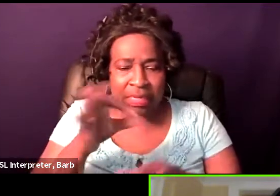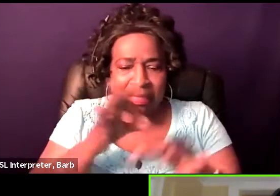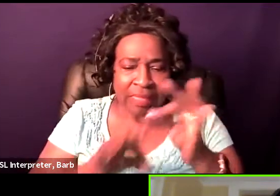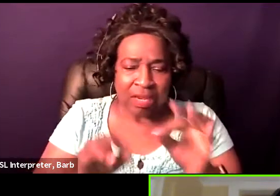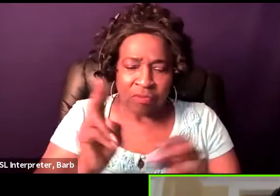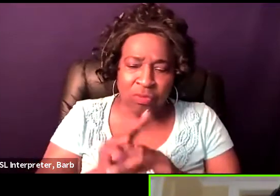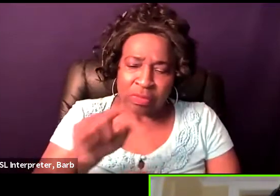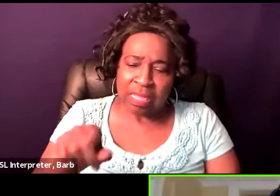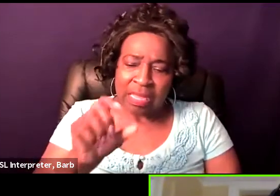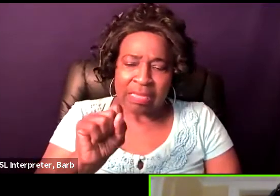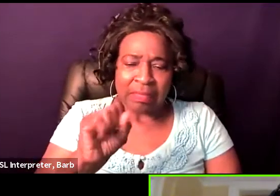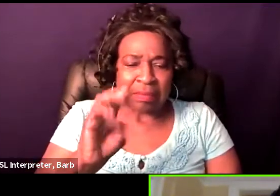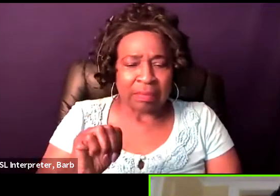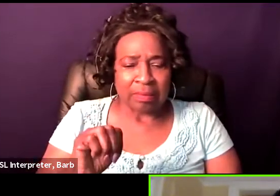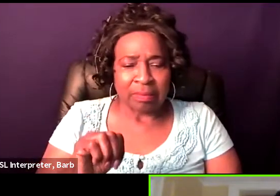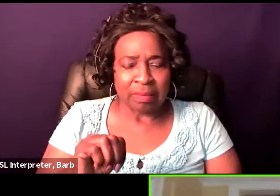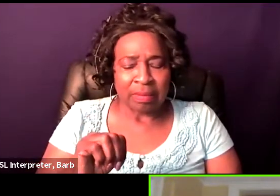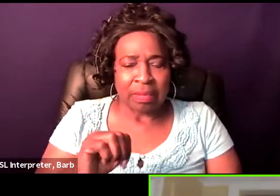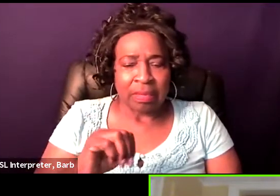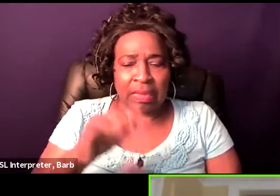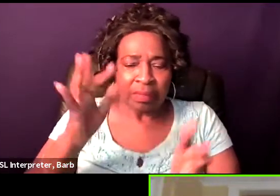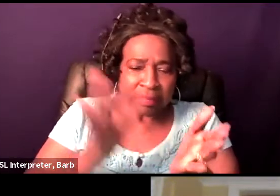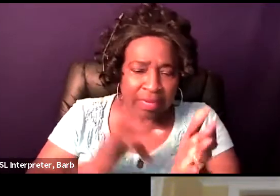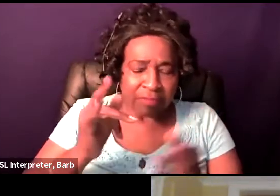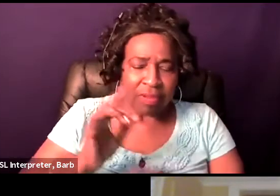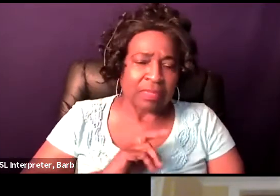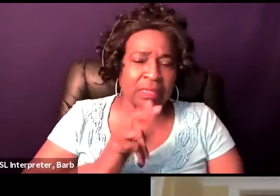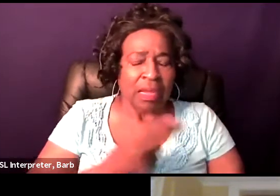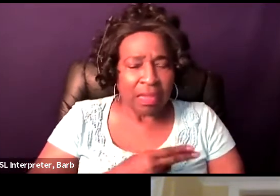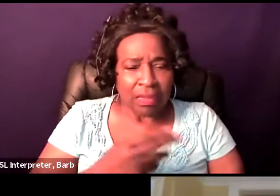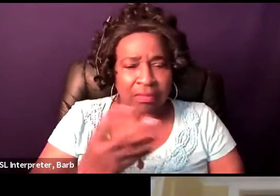exploit and instrumentalize us.